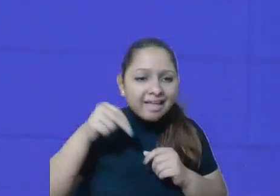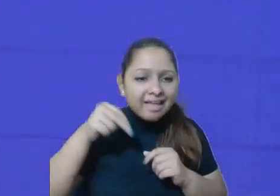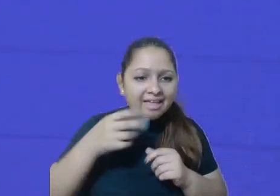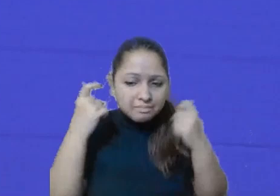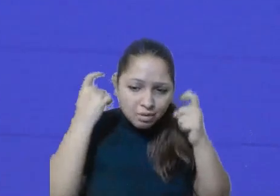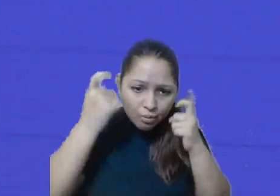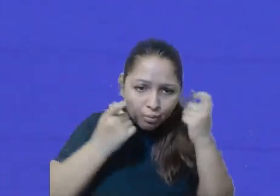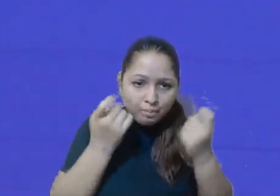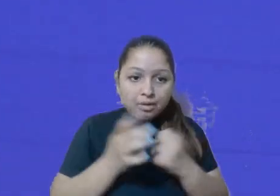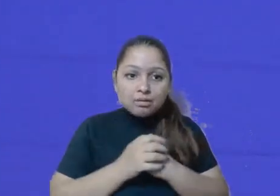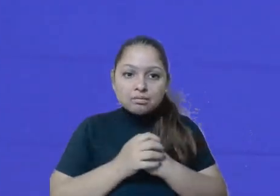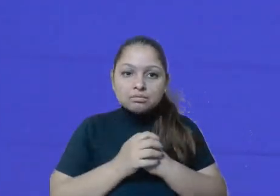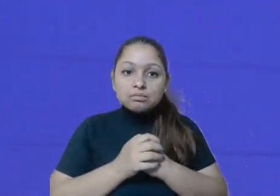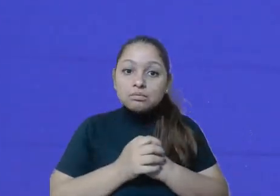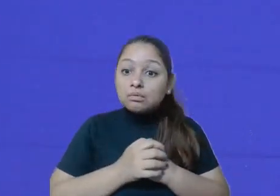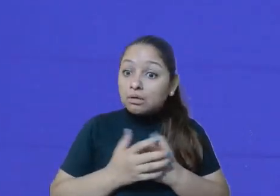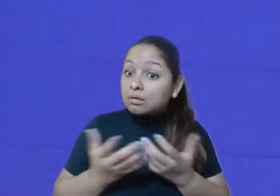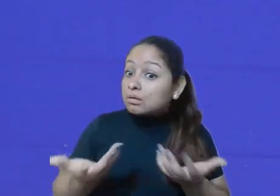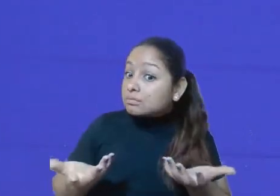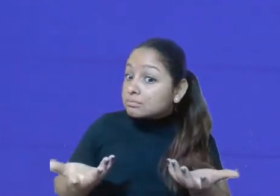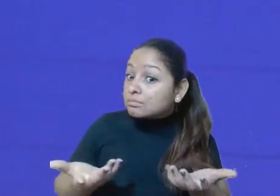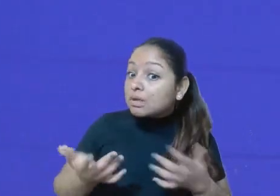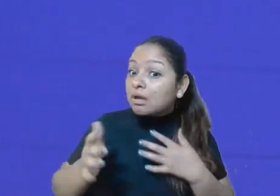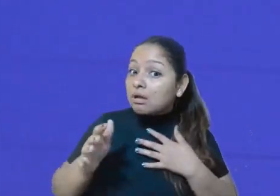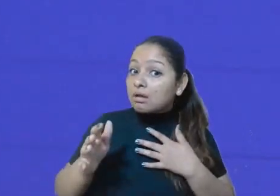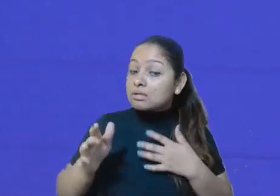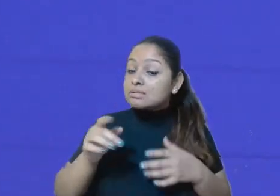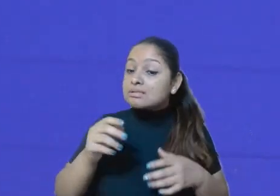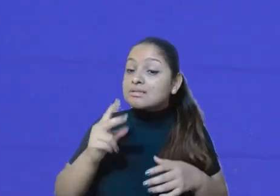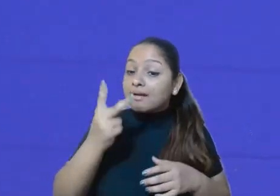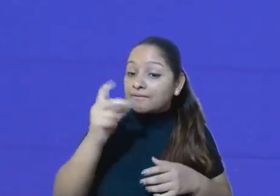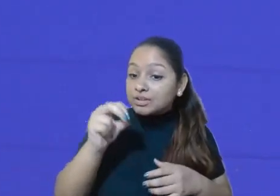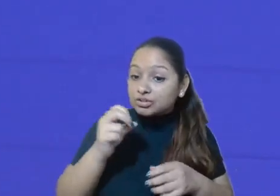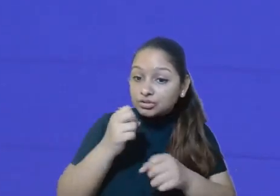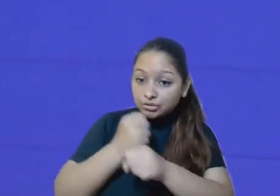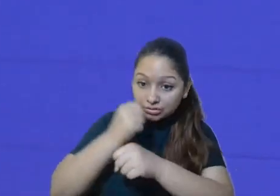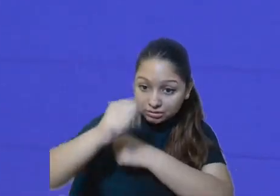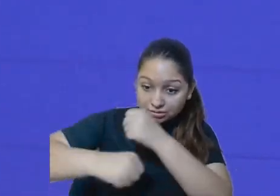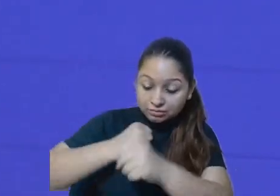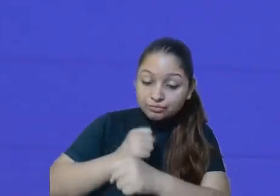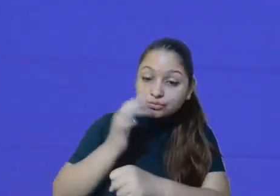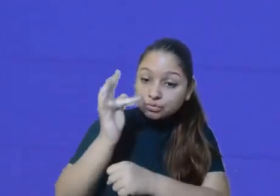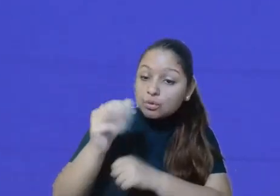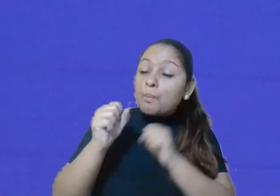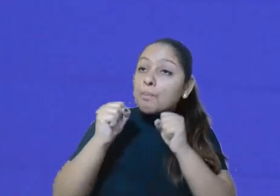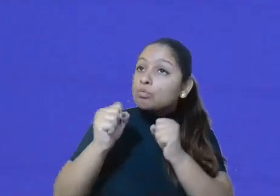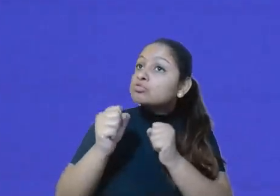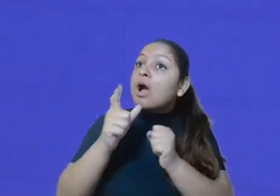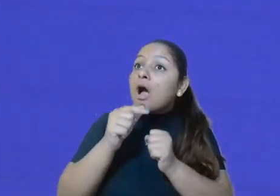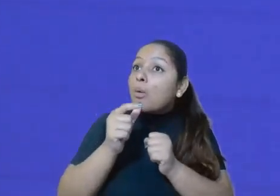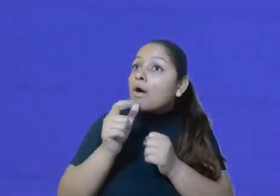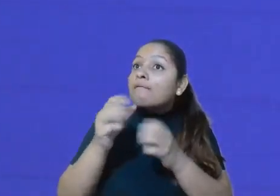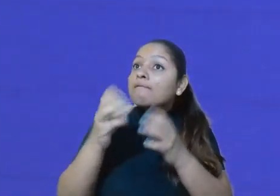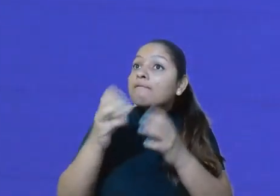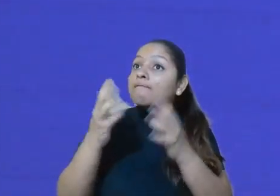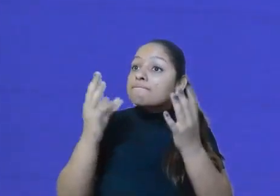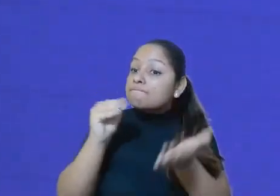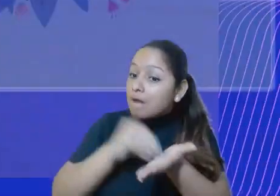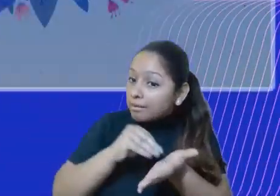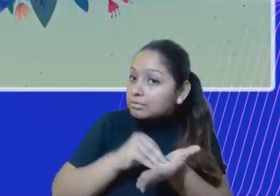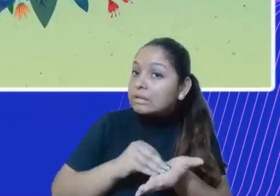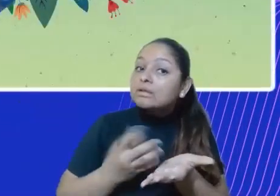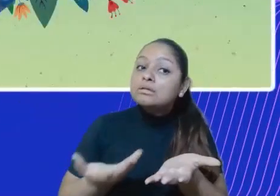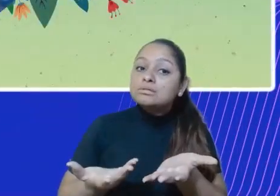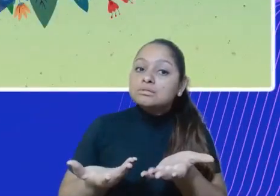generation that will not have water in 20 years if we don't do anything now. So this reality,